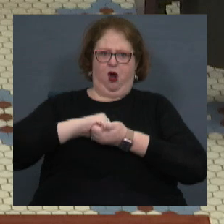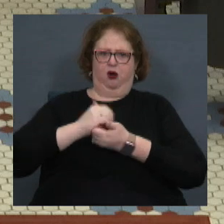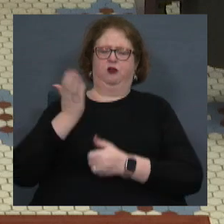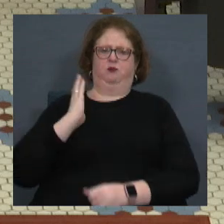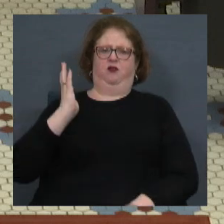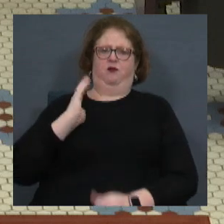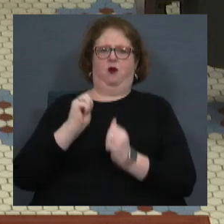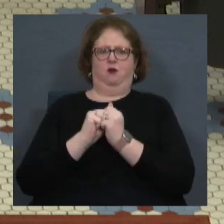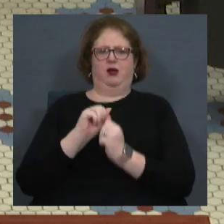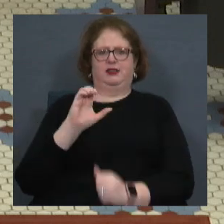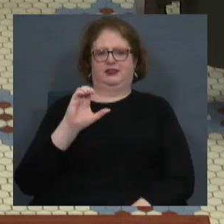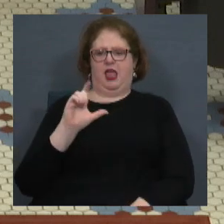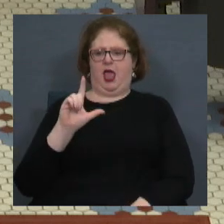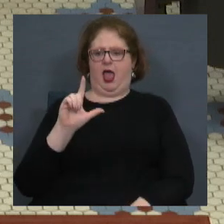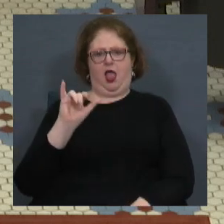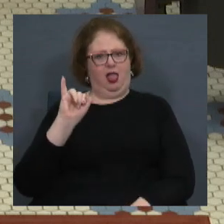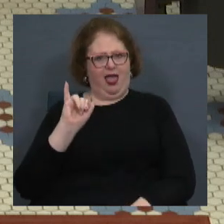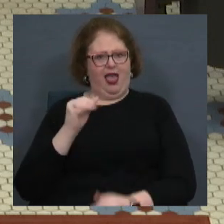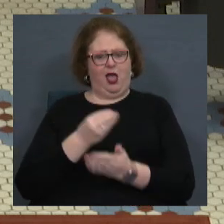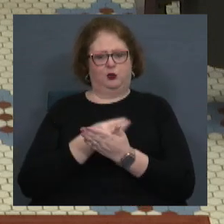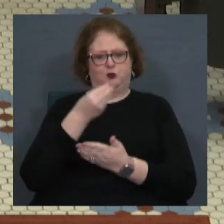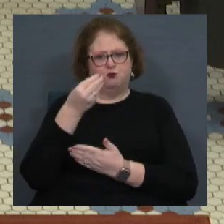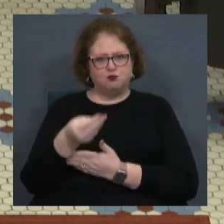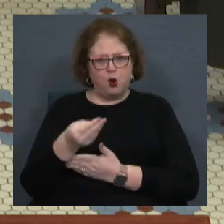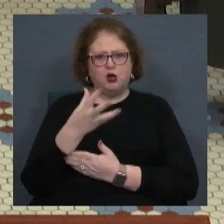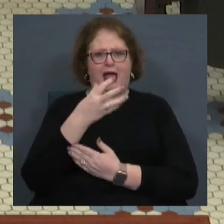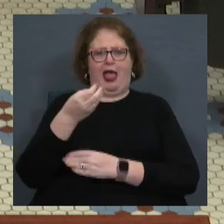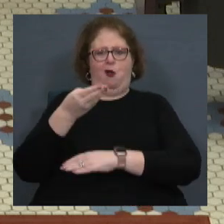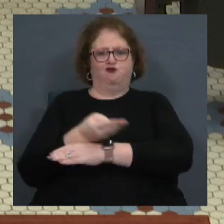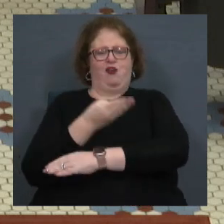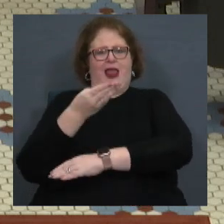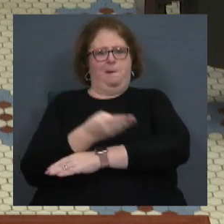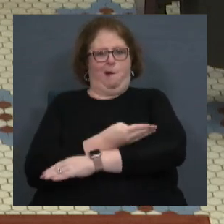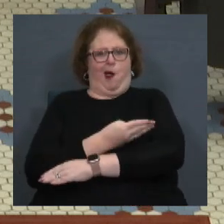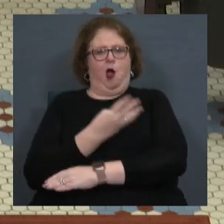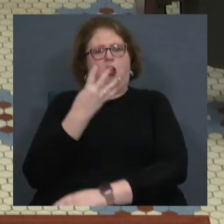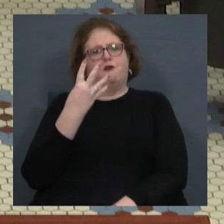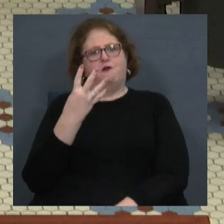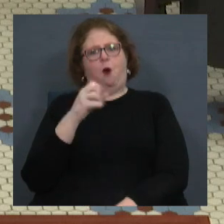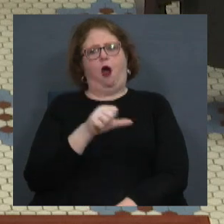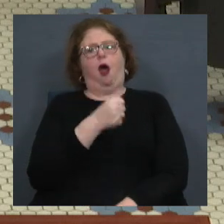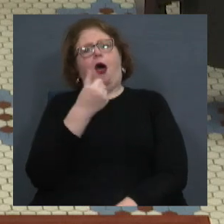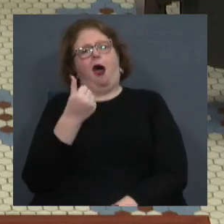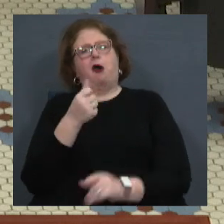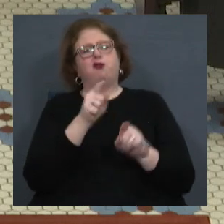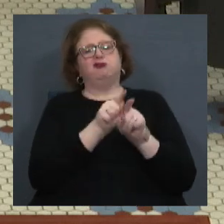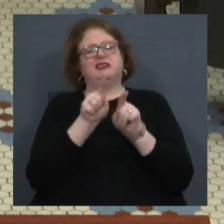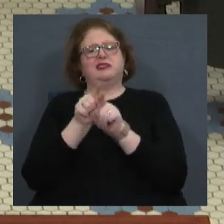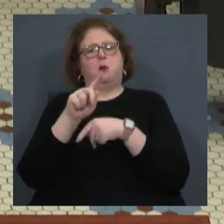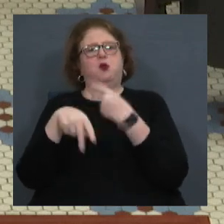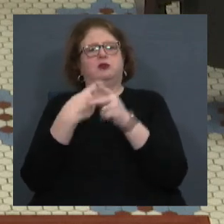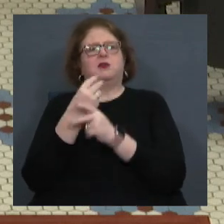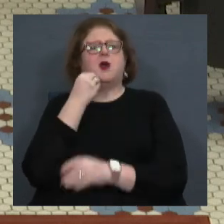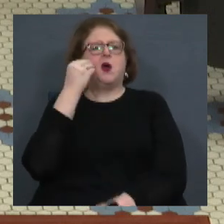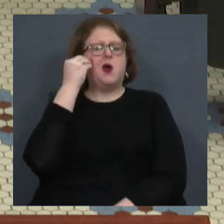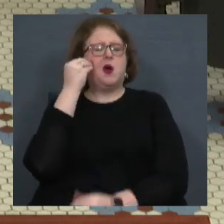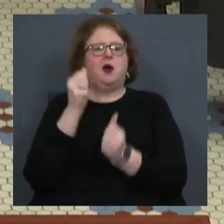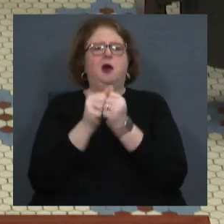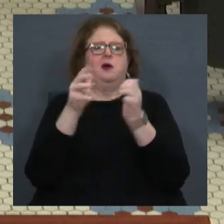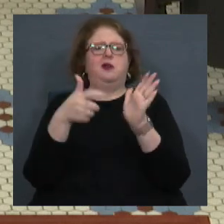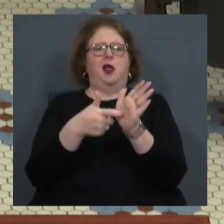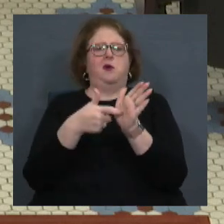to purchase or remodel 4 other similar homes without ever requiring or even mentioning the need